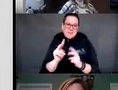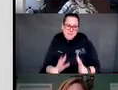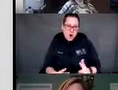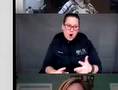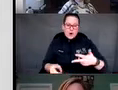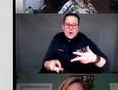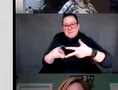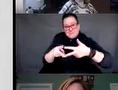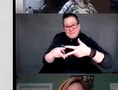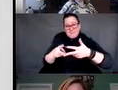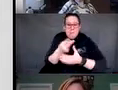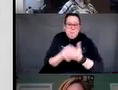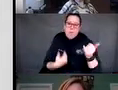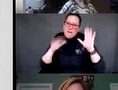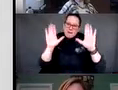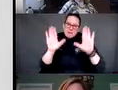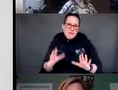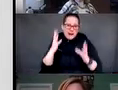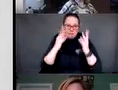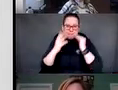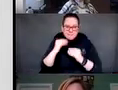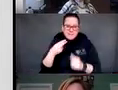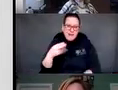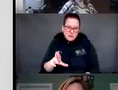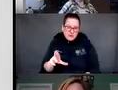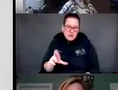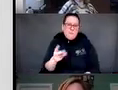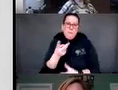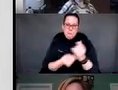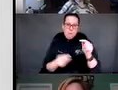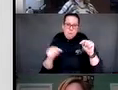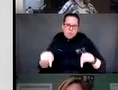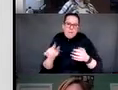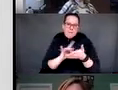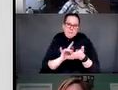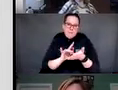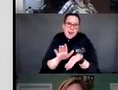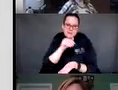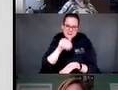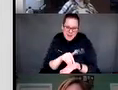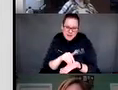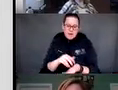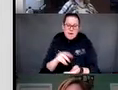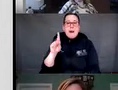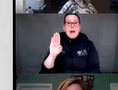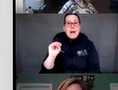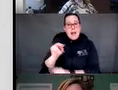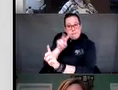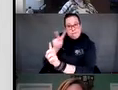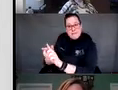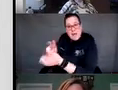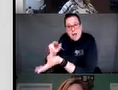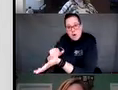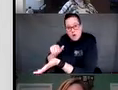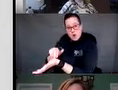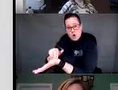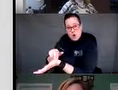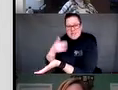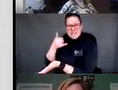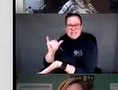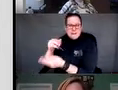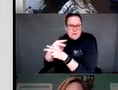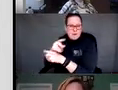and Nikki come with great experience. They're both in the medical center. Kim will be assigned in nursing. We're still working on her